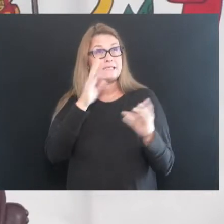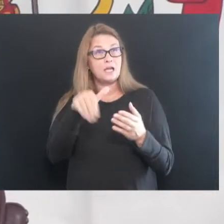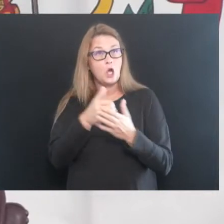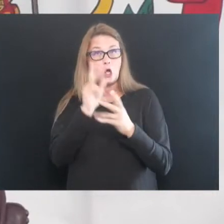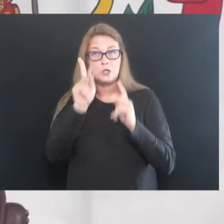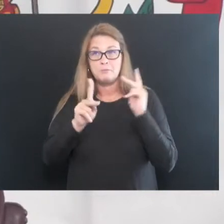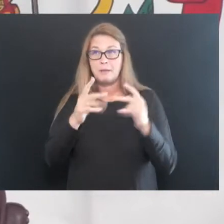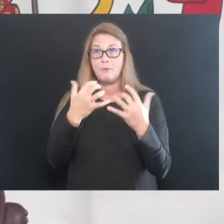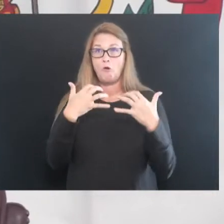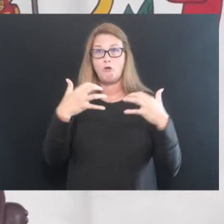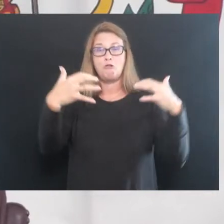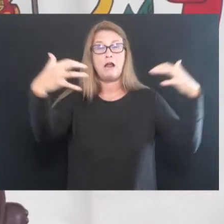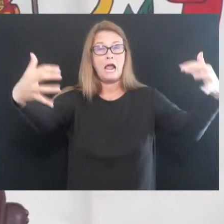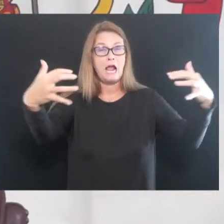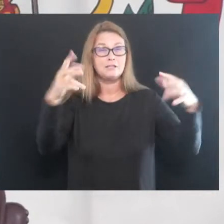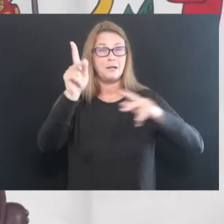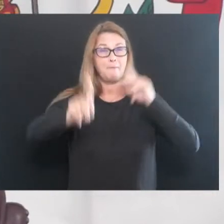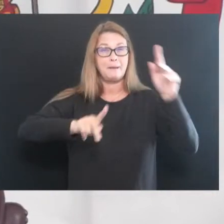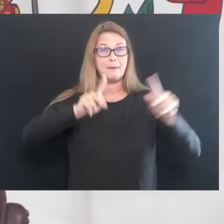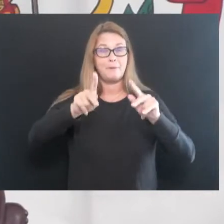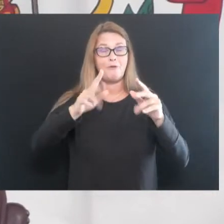football games or wherever it may be.